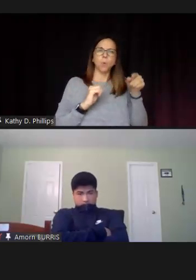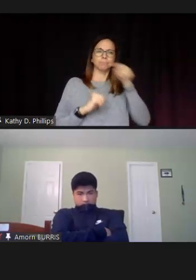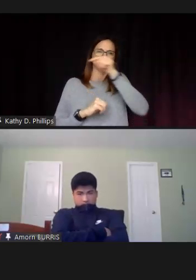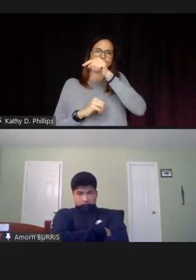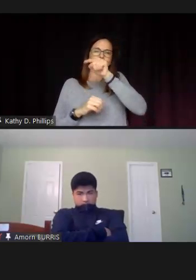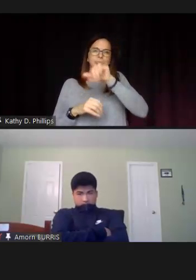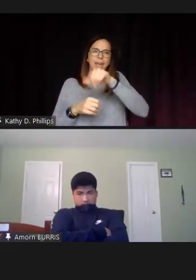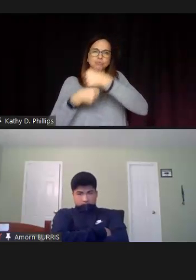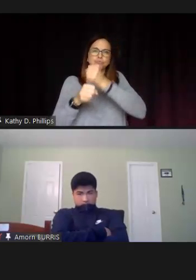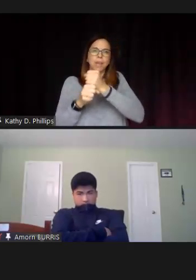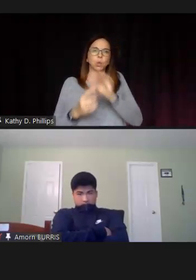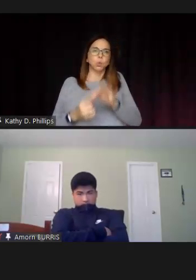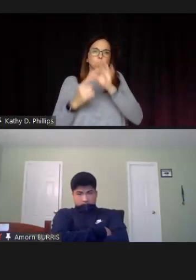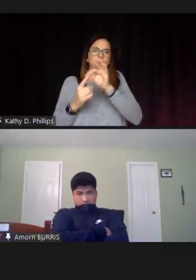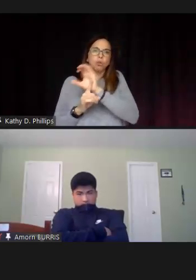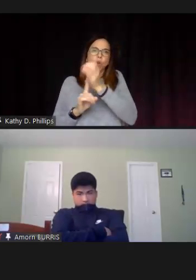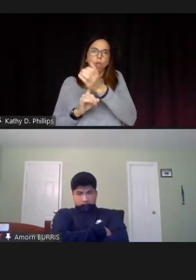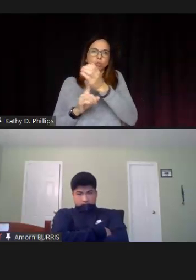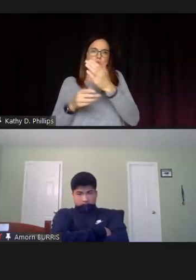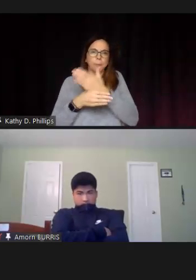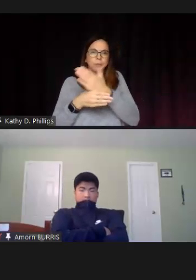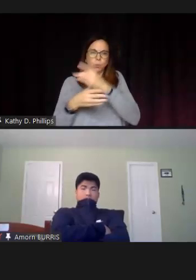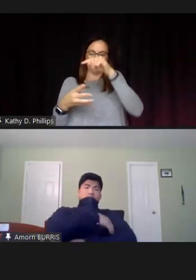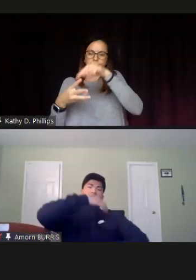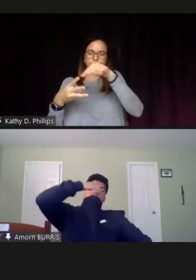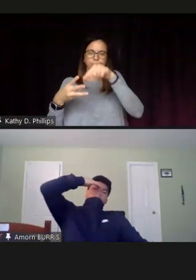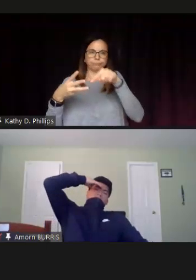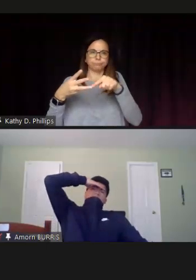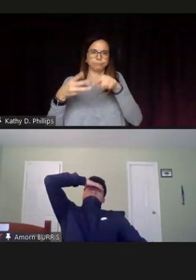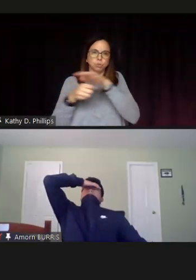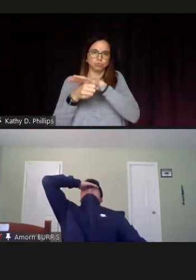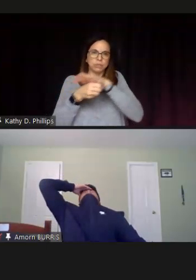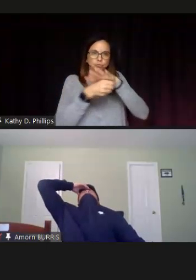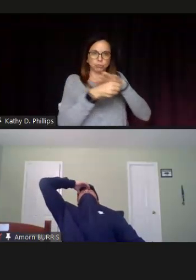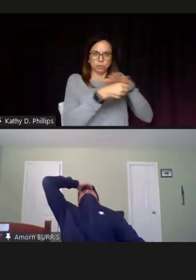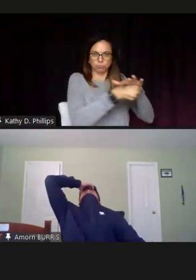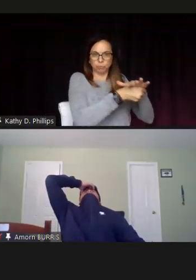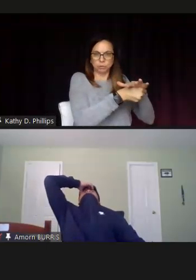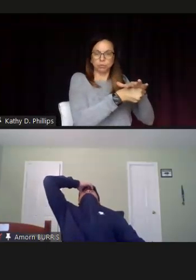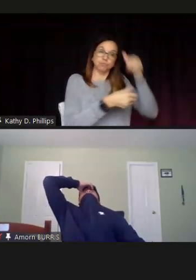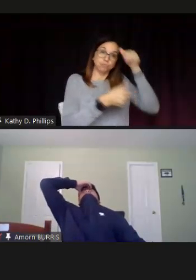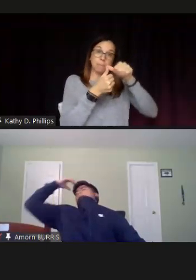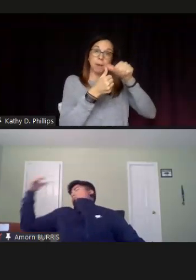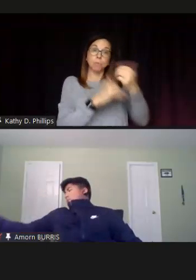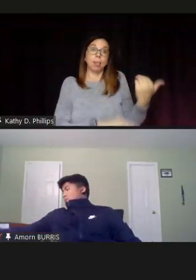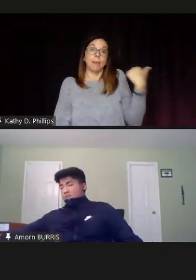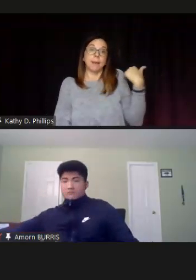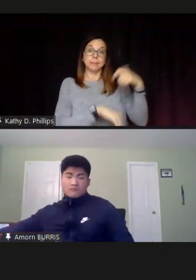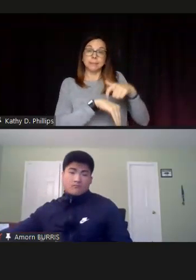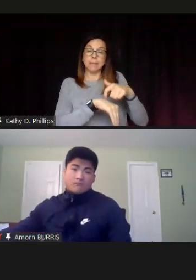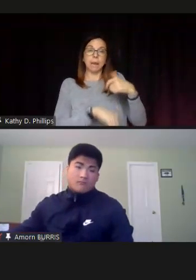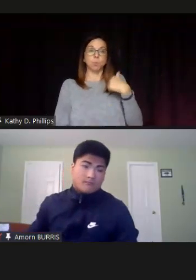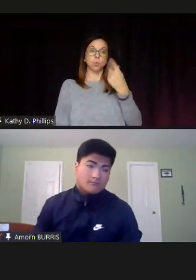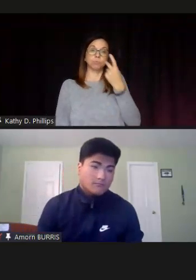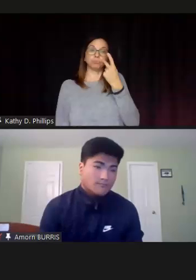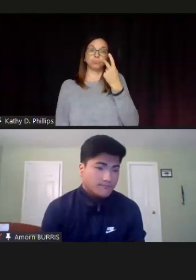cultures between the three colonial regions. So if you remember last time, we looked